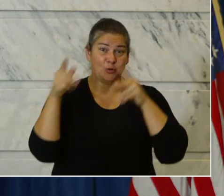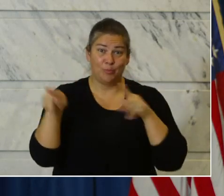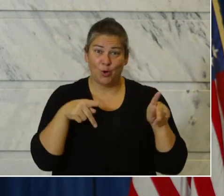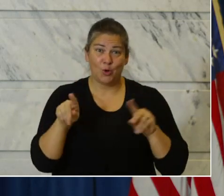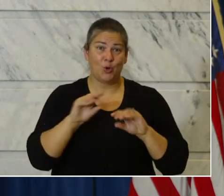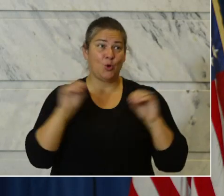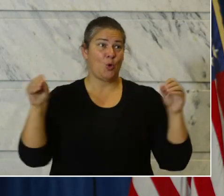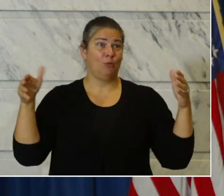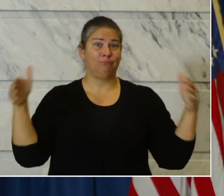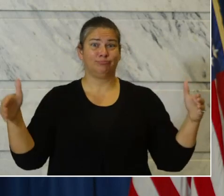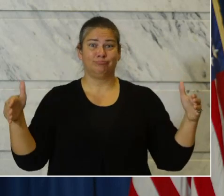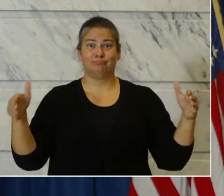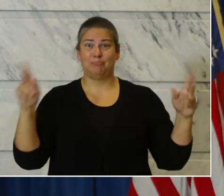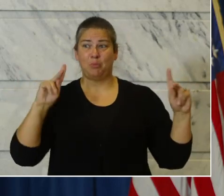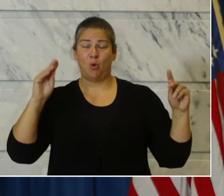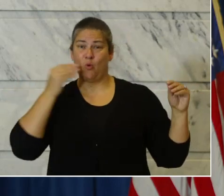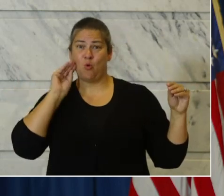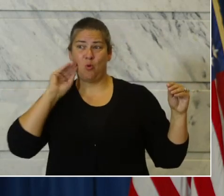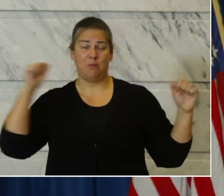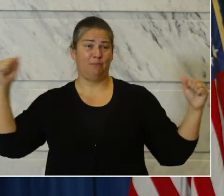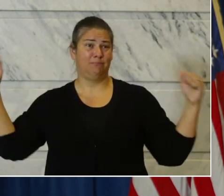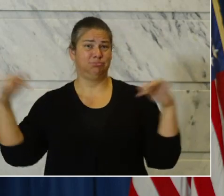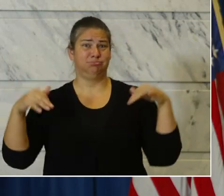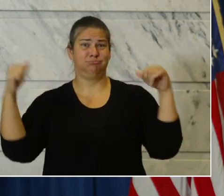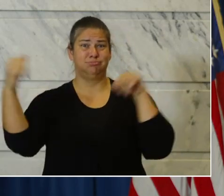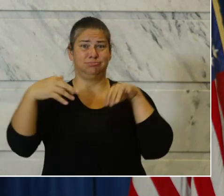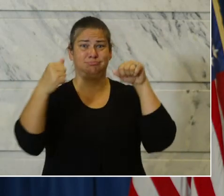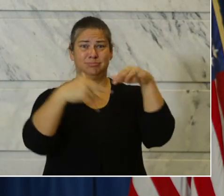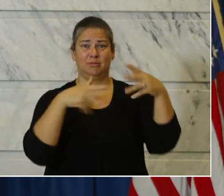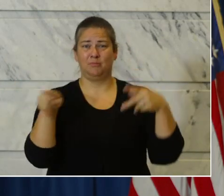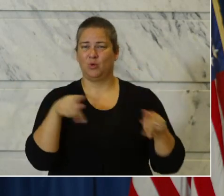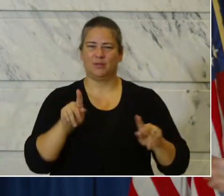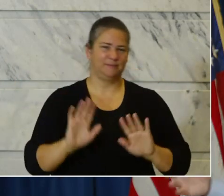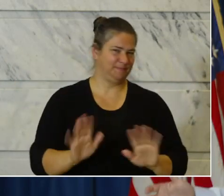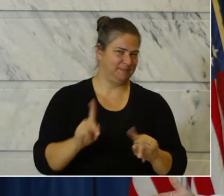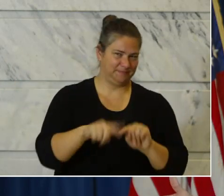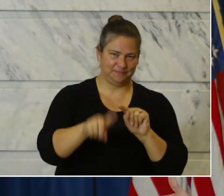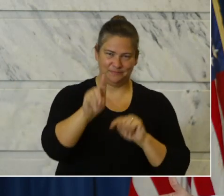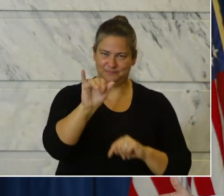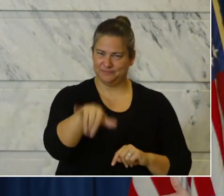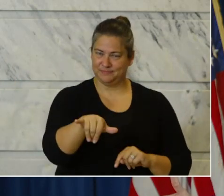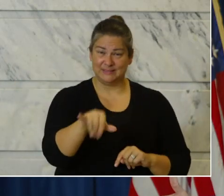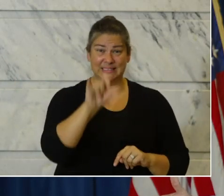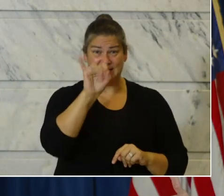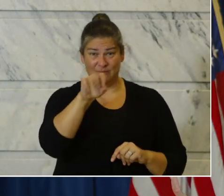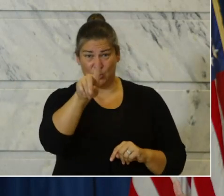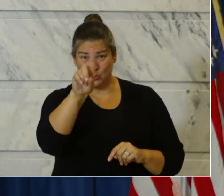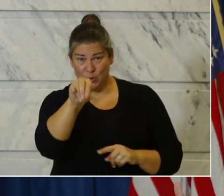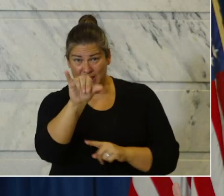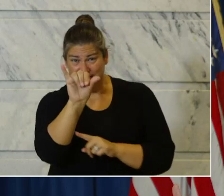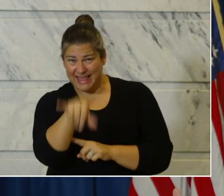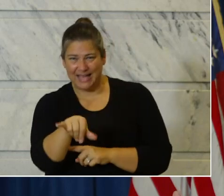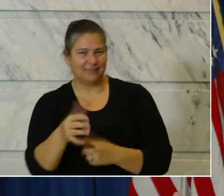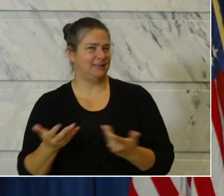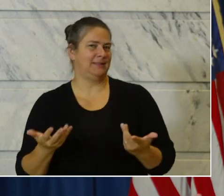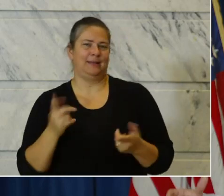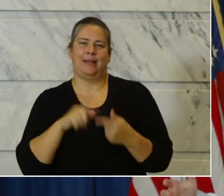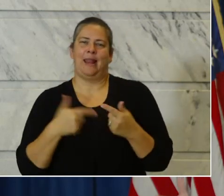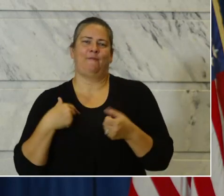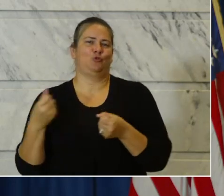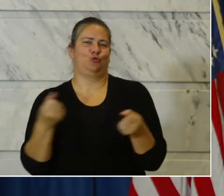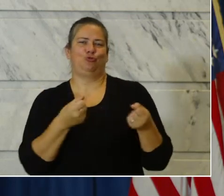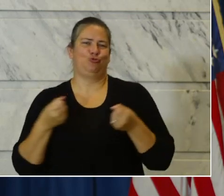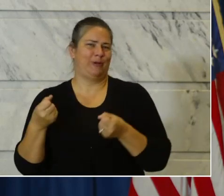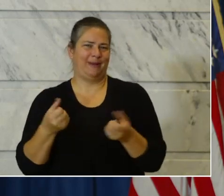parties. That's something that we can't do, and if you do that, we can't try to create a trick-or-treating experience,